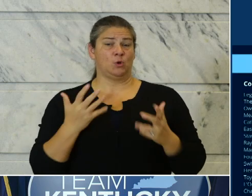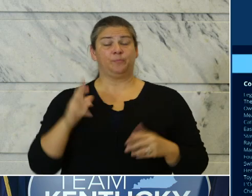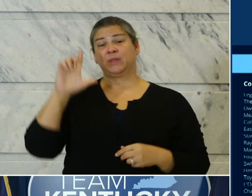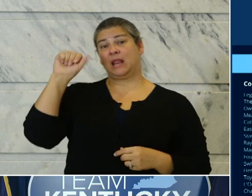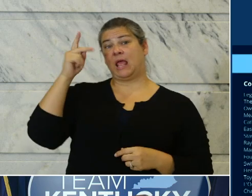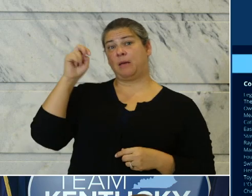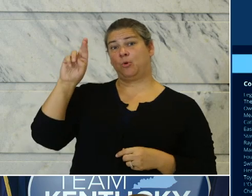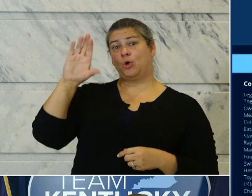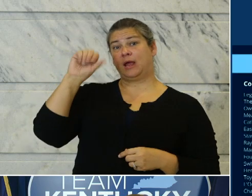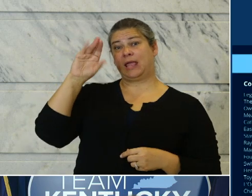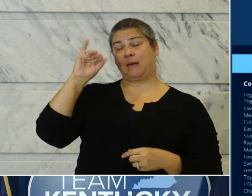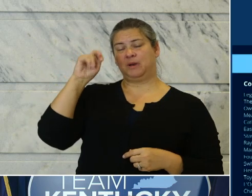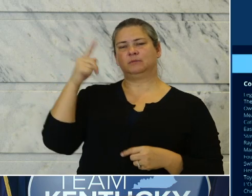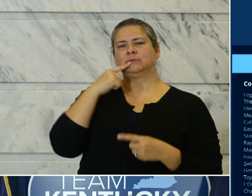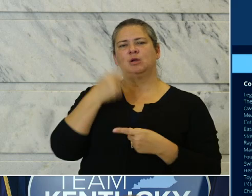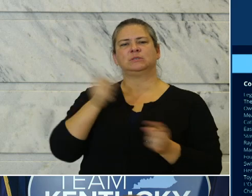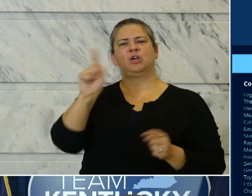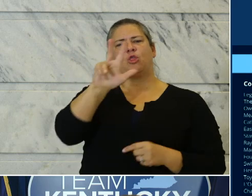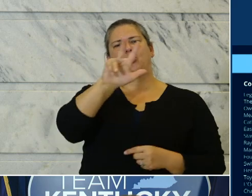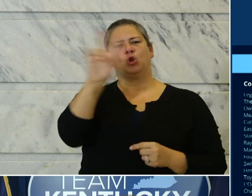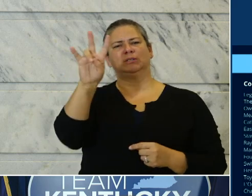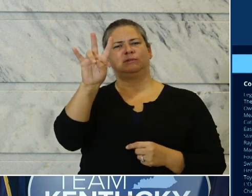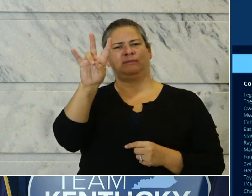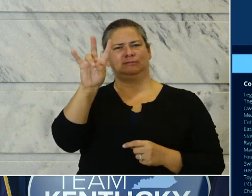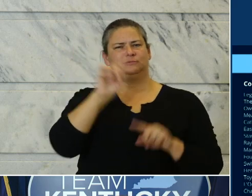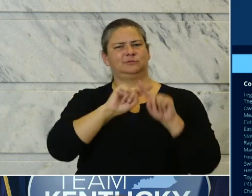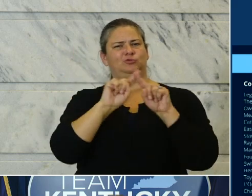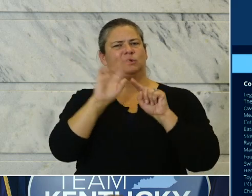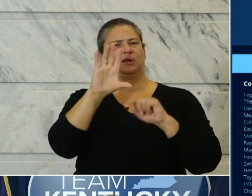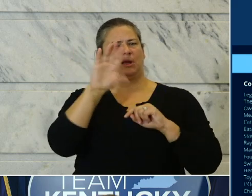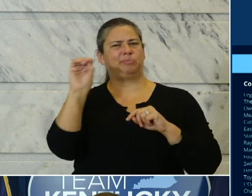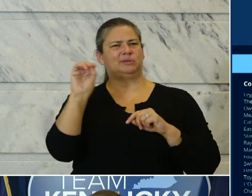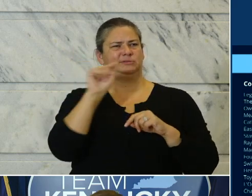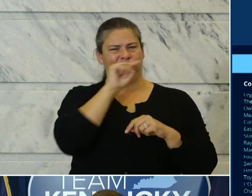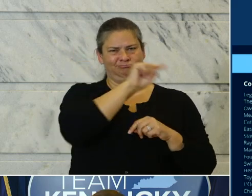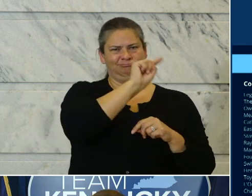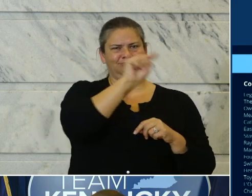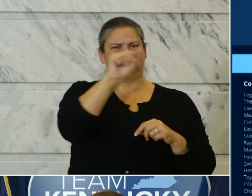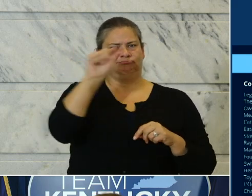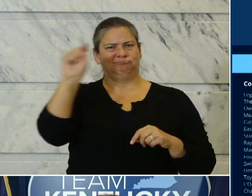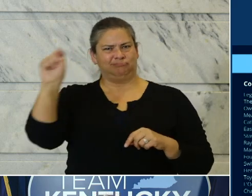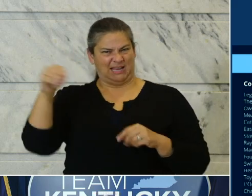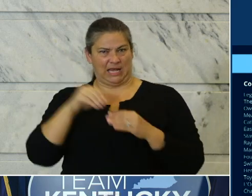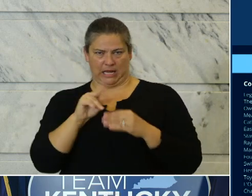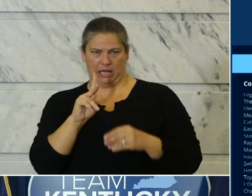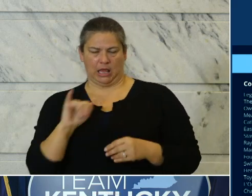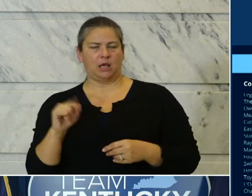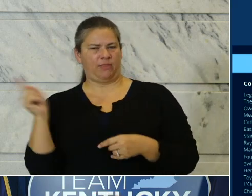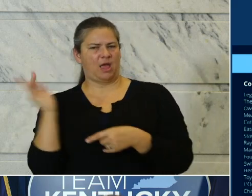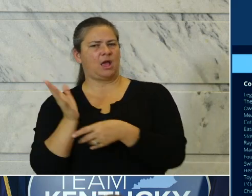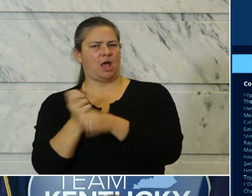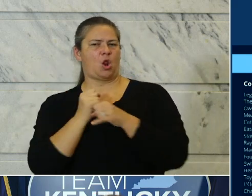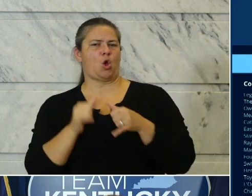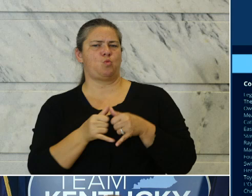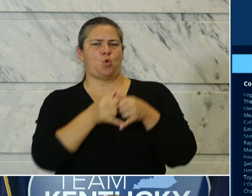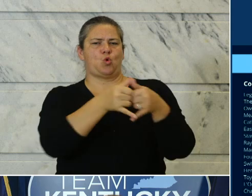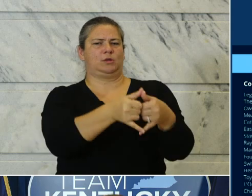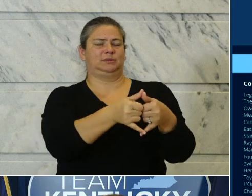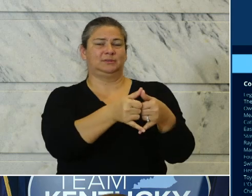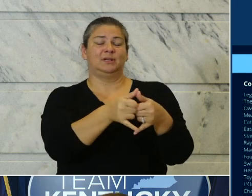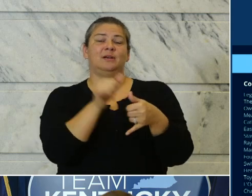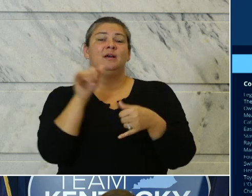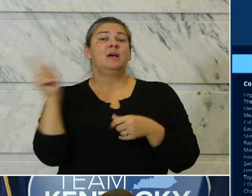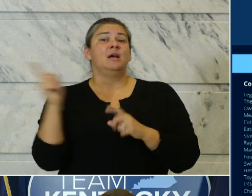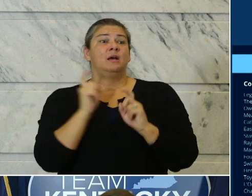announced 37 companies from across the Commonwealth who have received the Governor's Safety and Health Award. The award is presented annually to